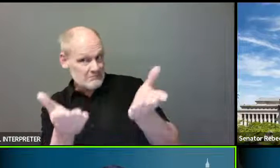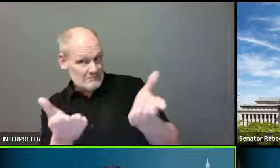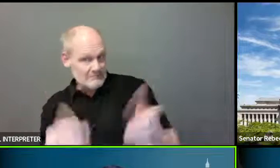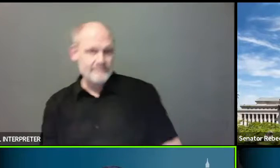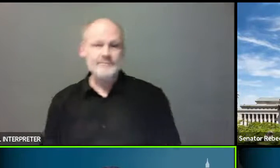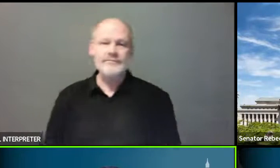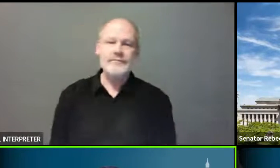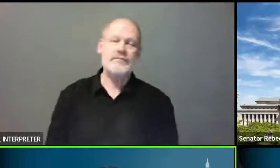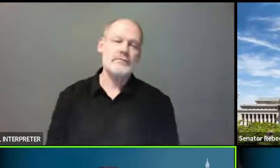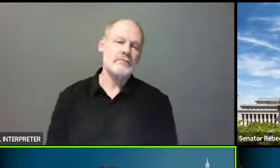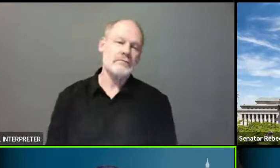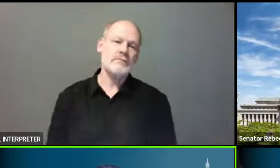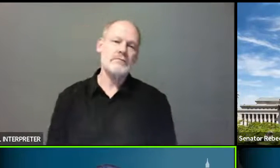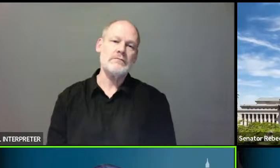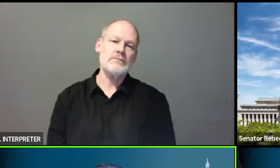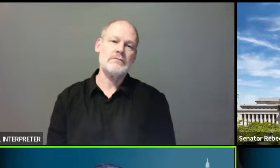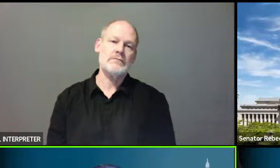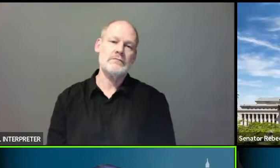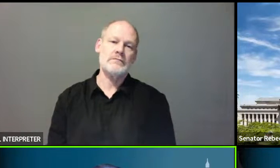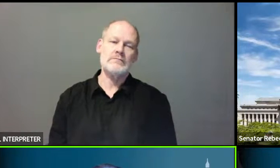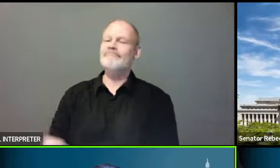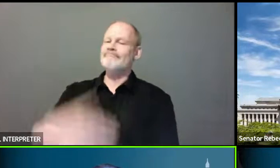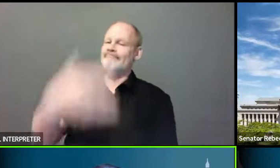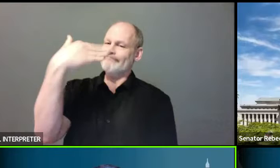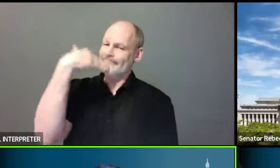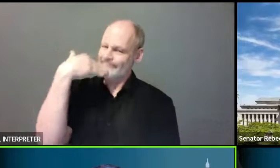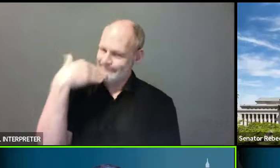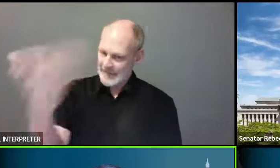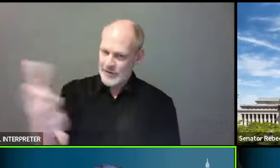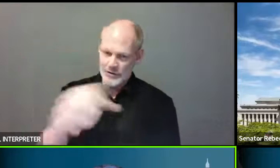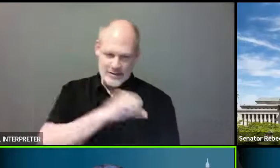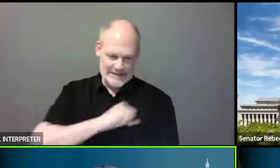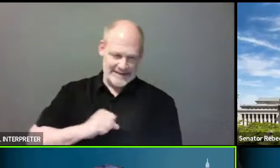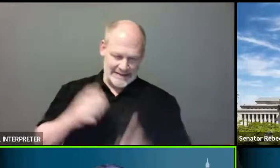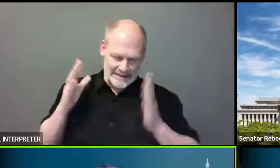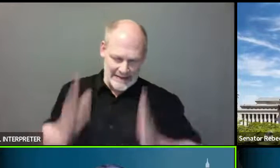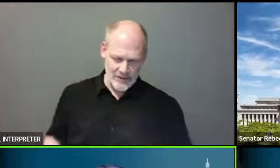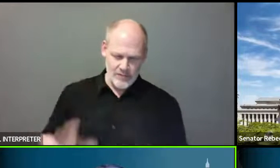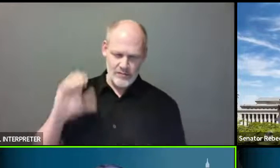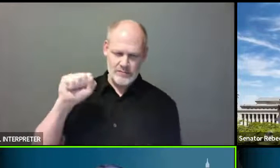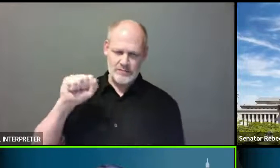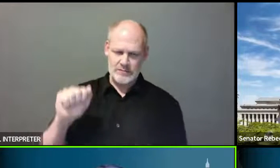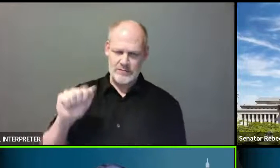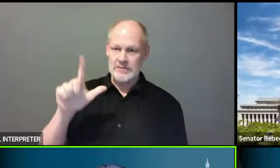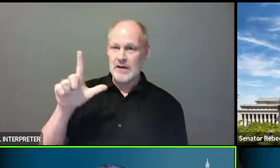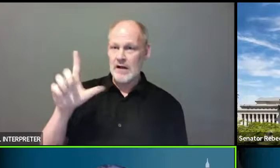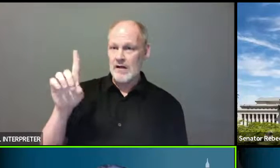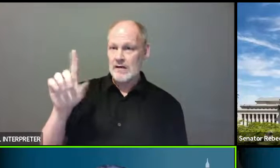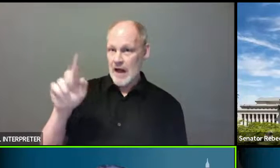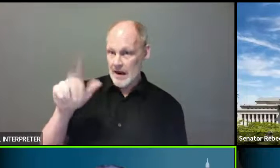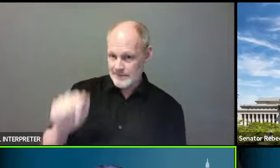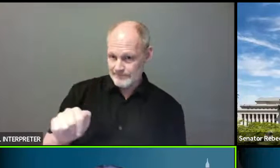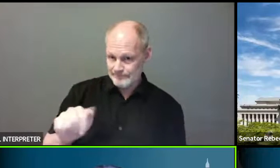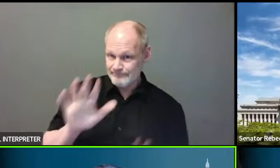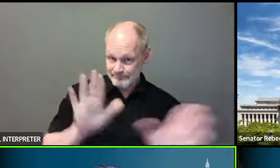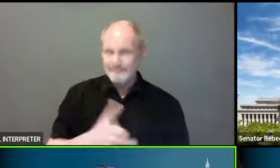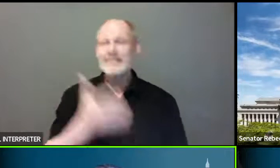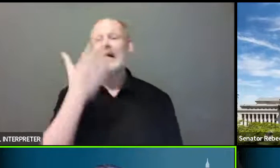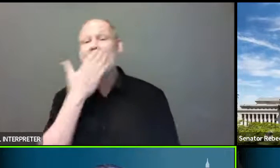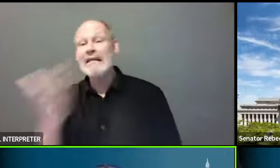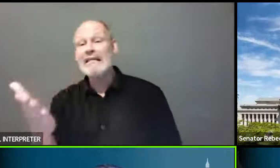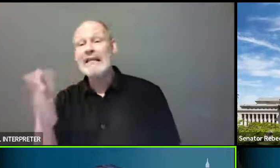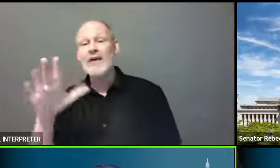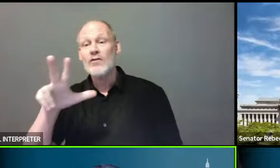Terrific. Thank you, Senator Saldaña, and thank you, 37th District Representatives,